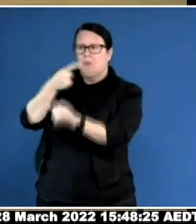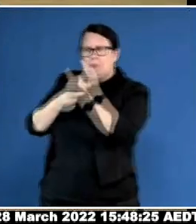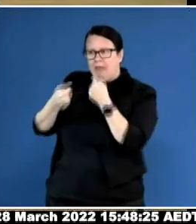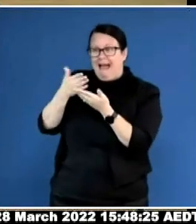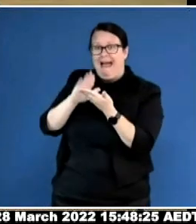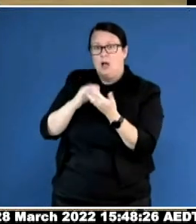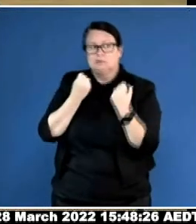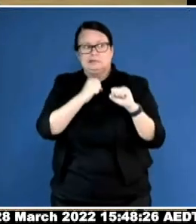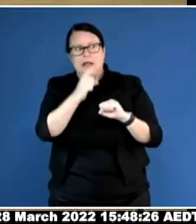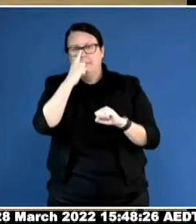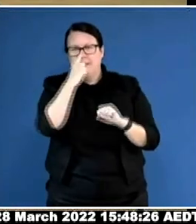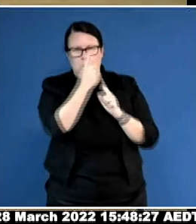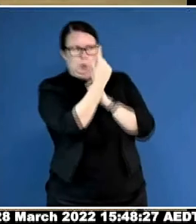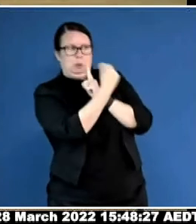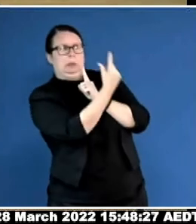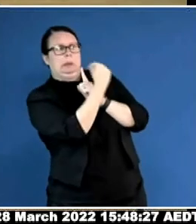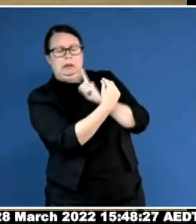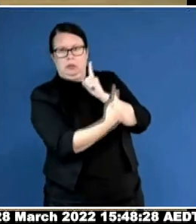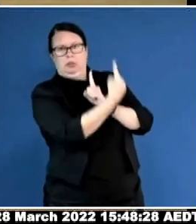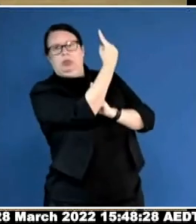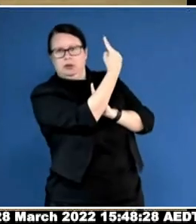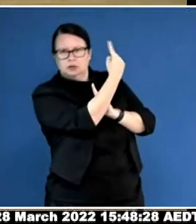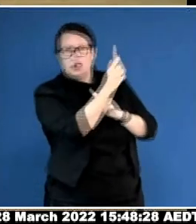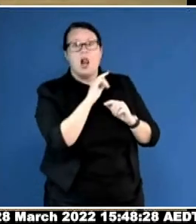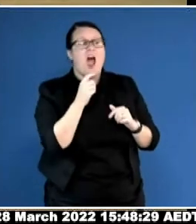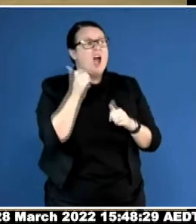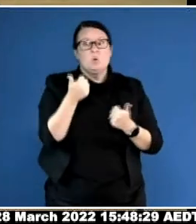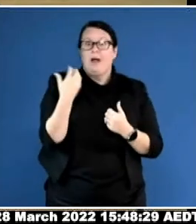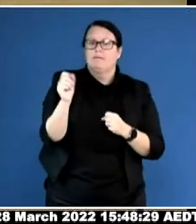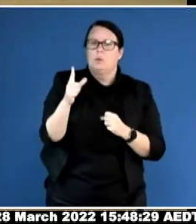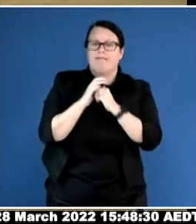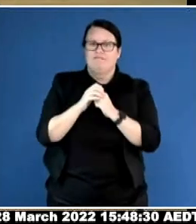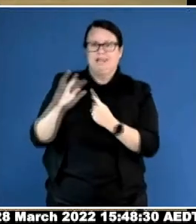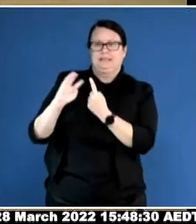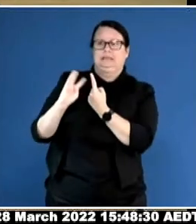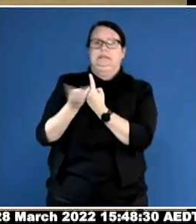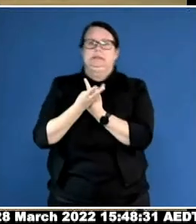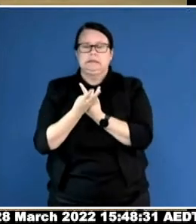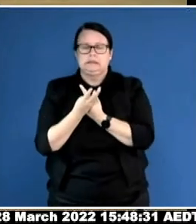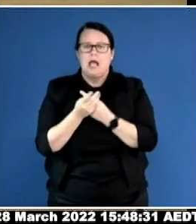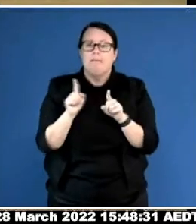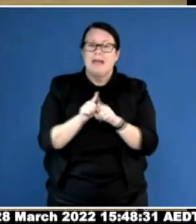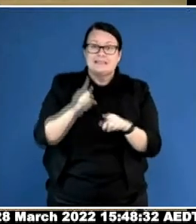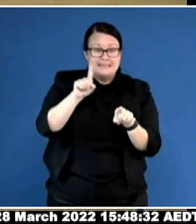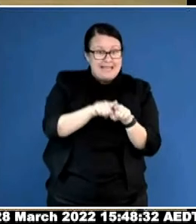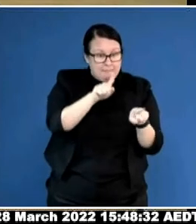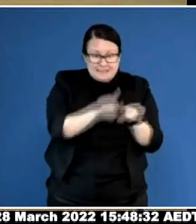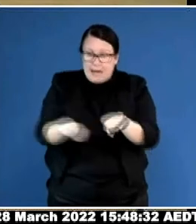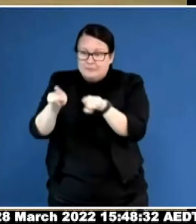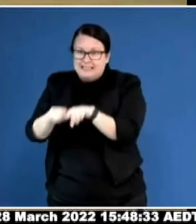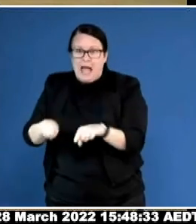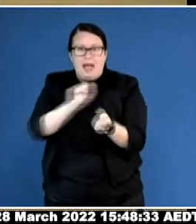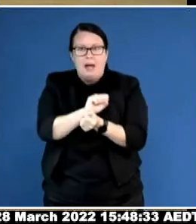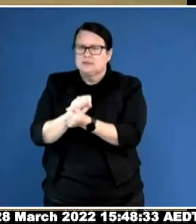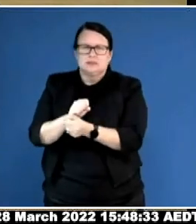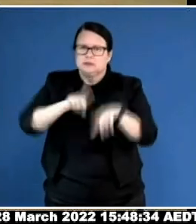abuse and intimidate, like inviting your friends around regularly, never keeping a regular routine or driving the same